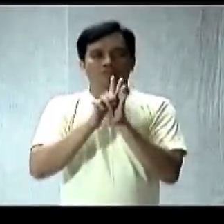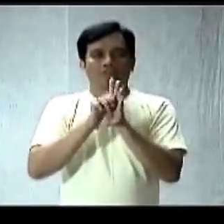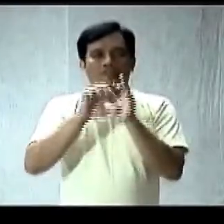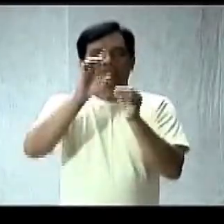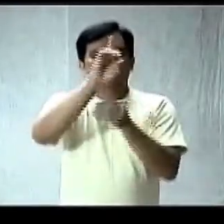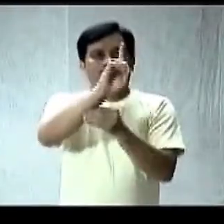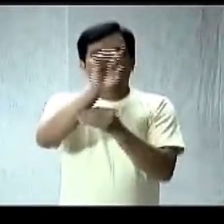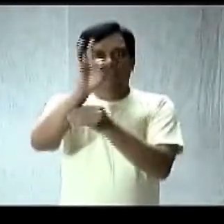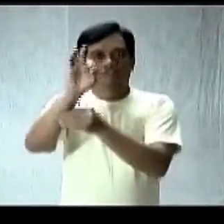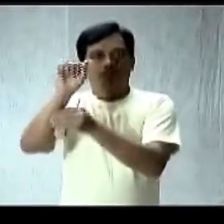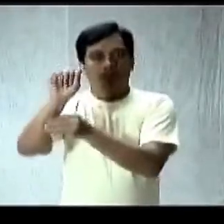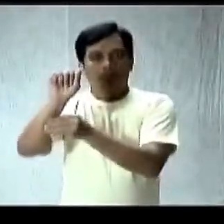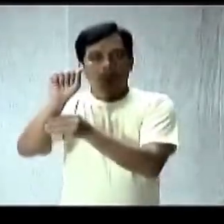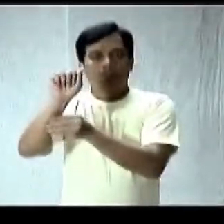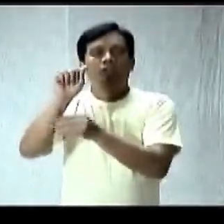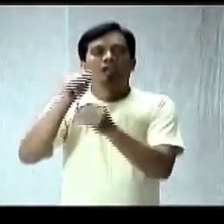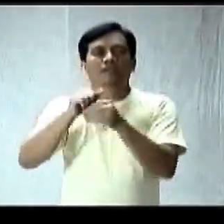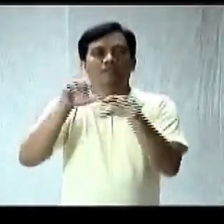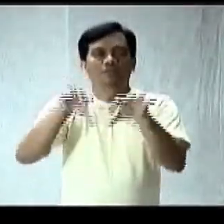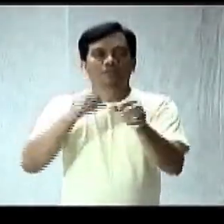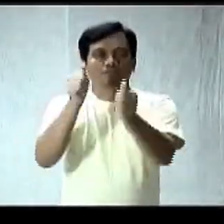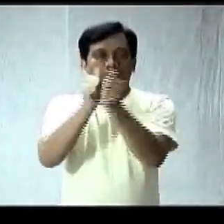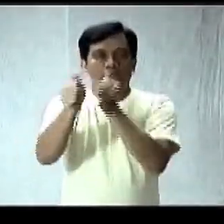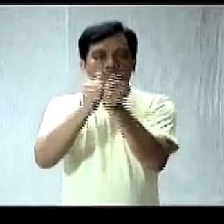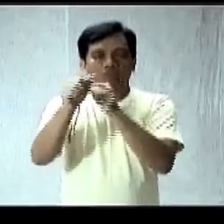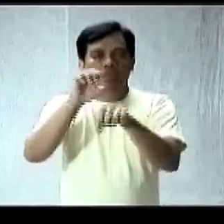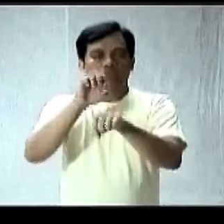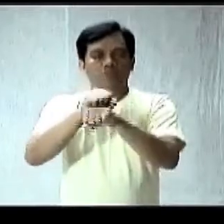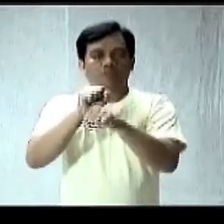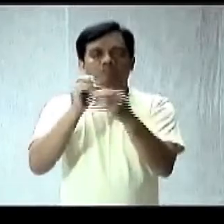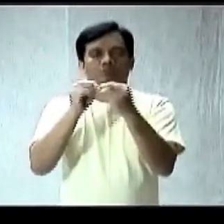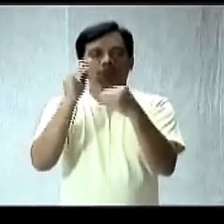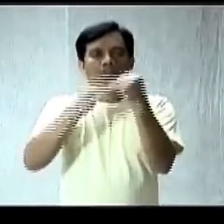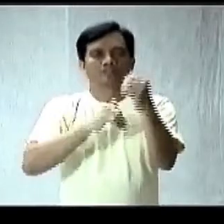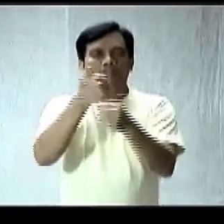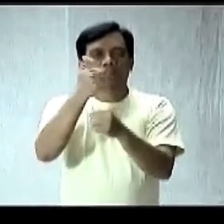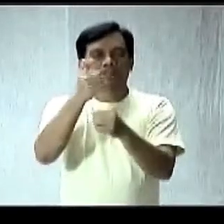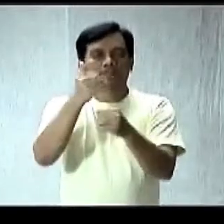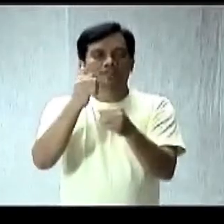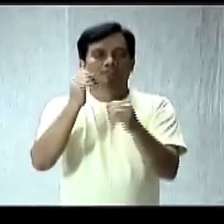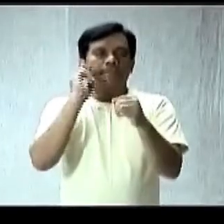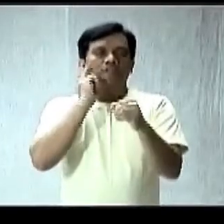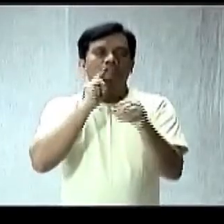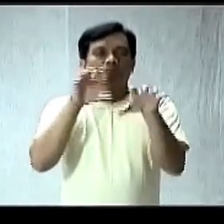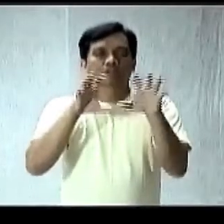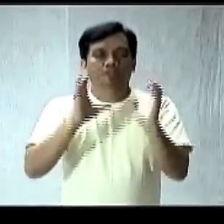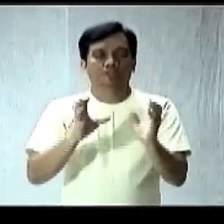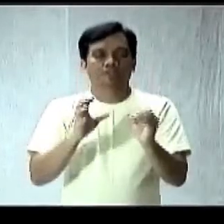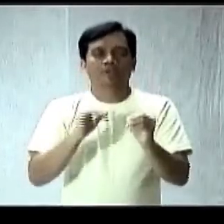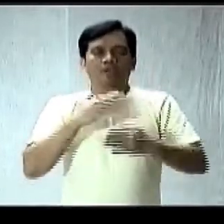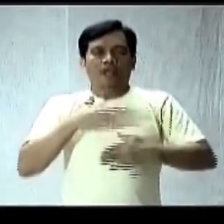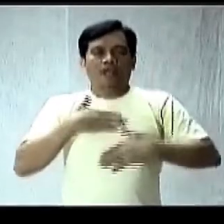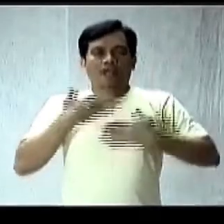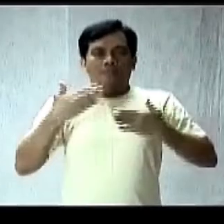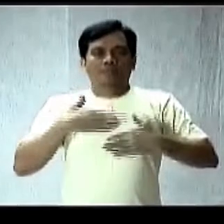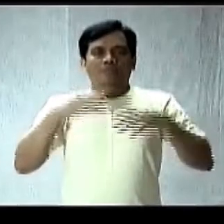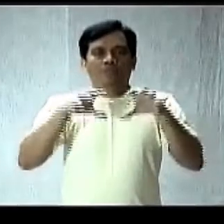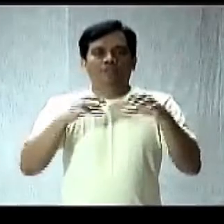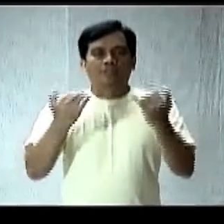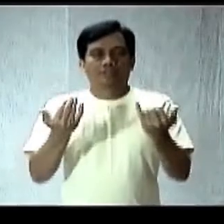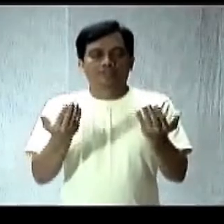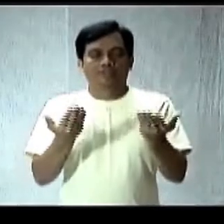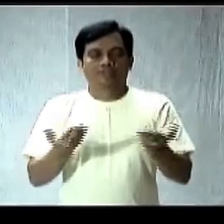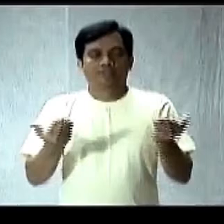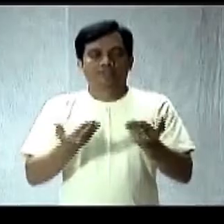instance, the Department of Foreign Affairs has employed more than 10 deaf encoders. I'm very happy working here. I'm very